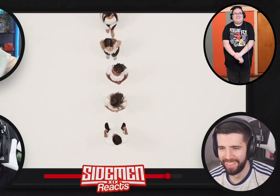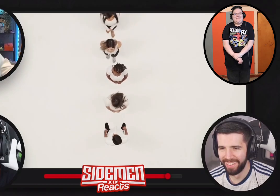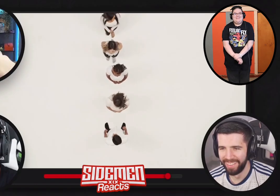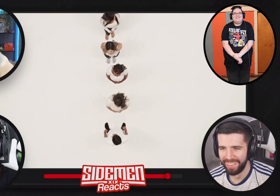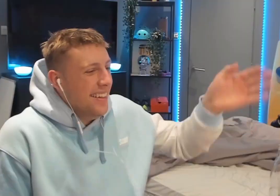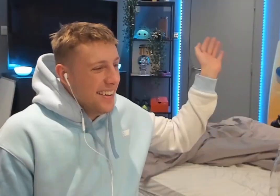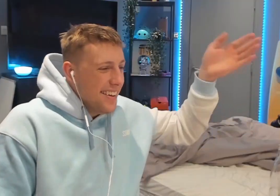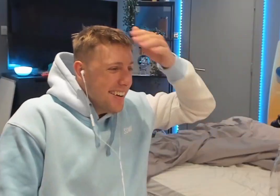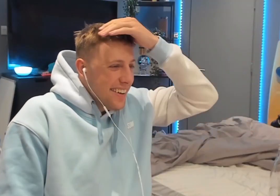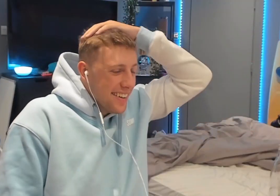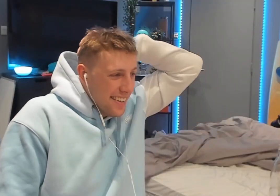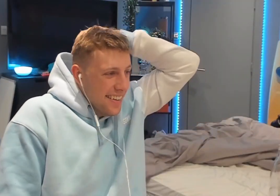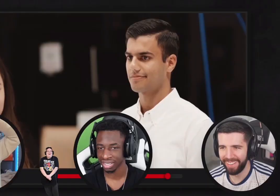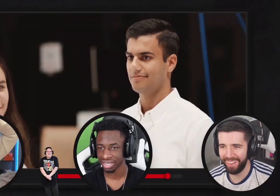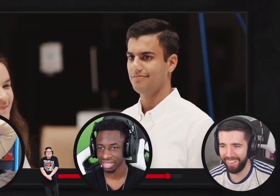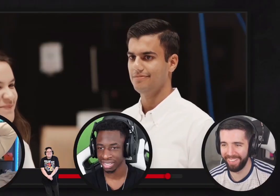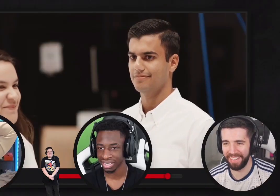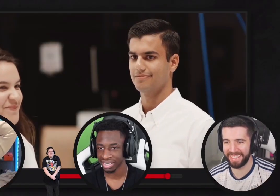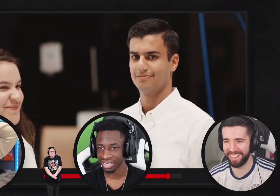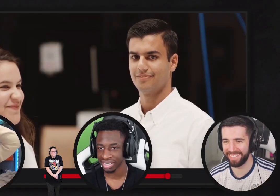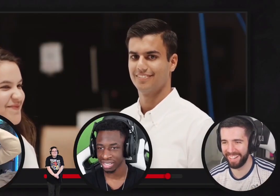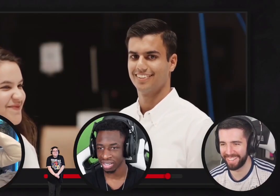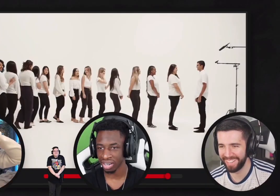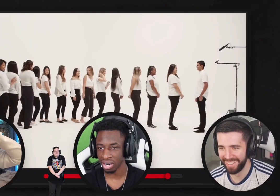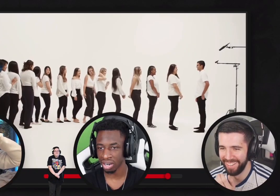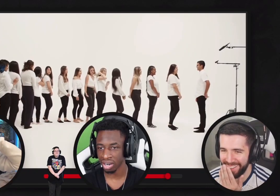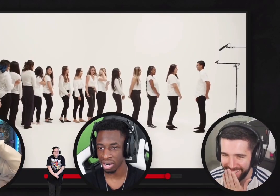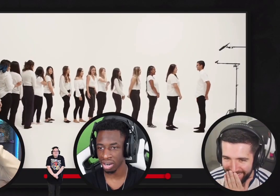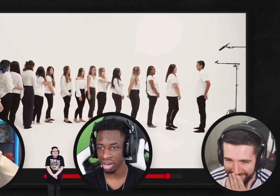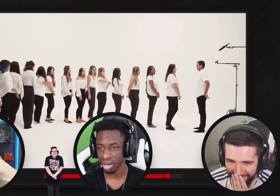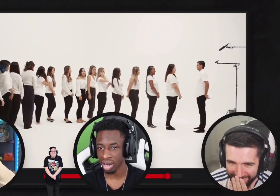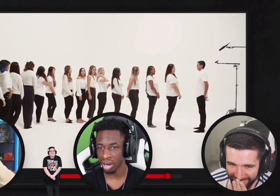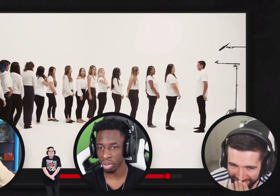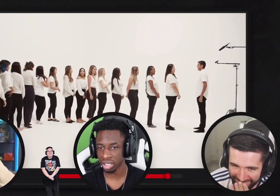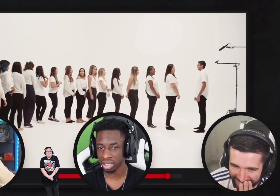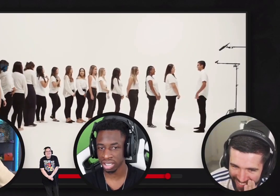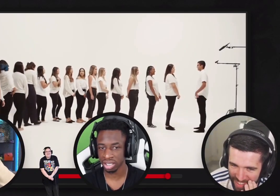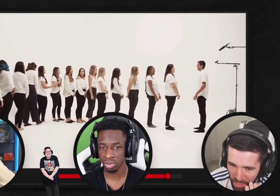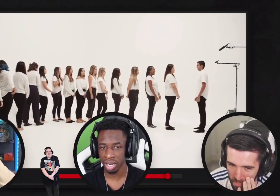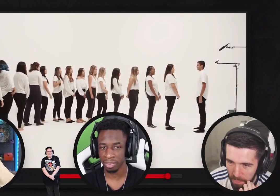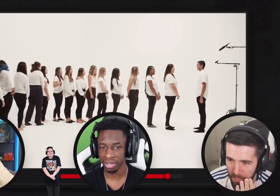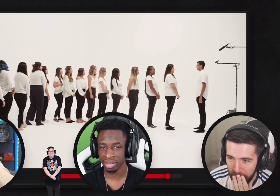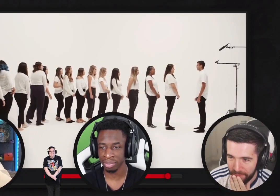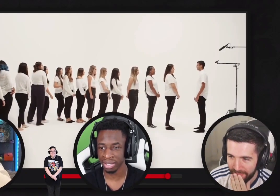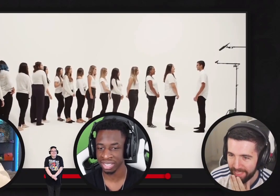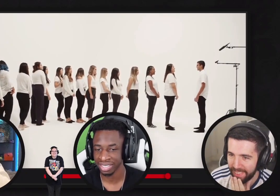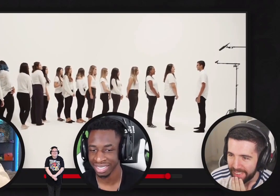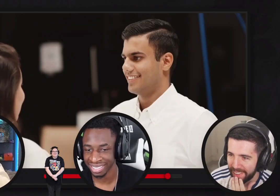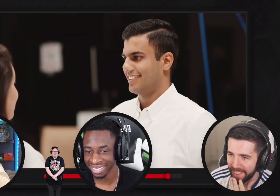Oh my god. Back him away. Oh no, he's terrified. Oh no. Oh my god. Just right. Oh my god. Yeah. Oh, I'm so gassed